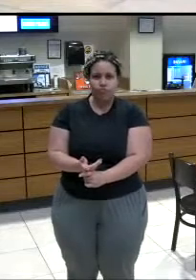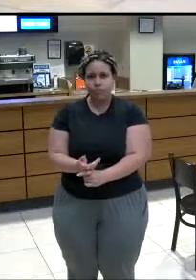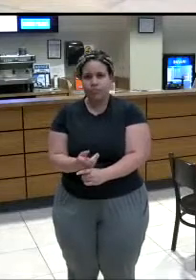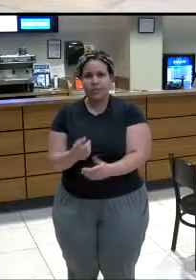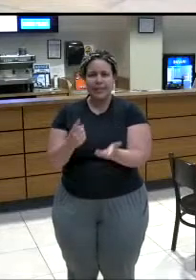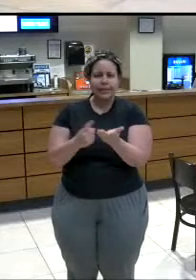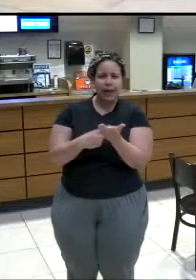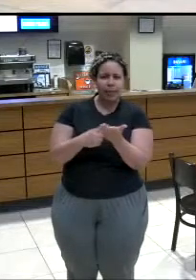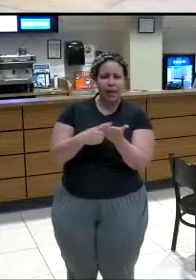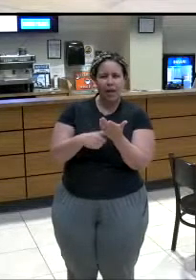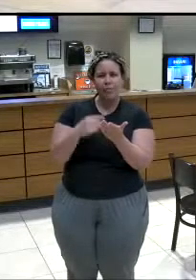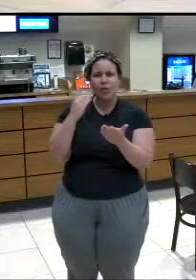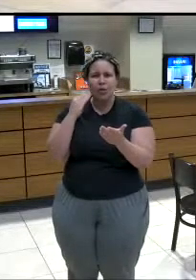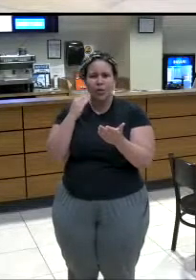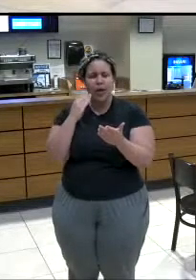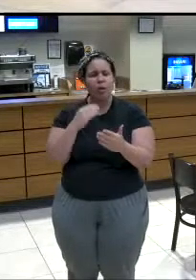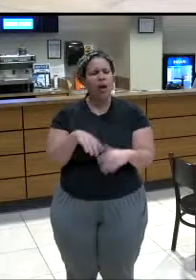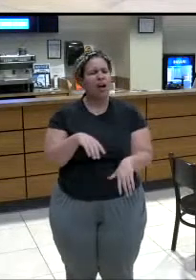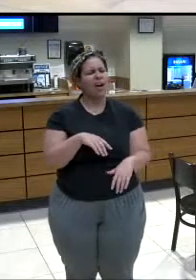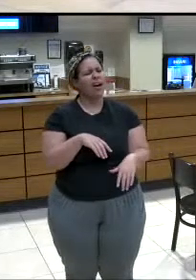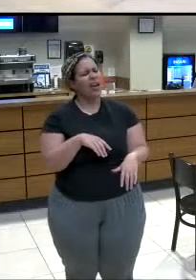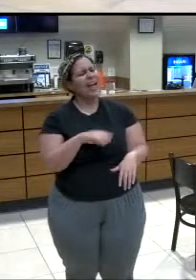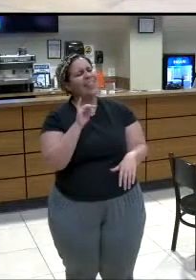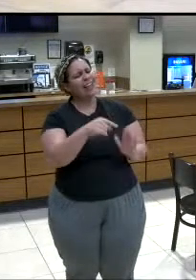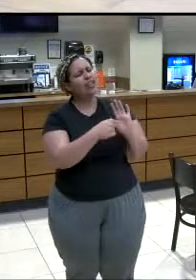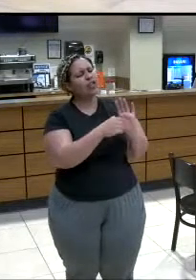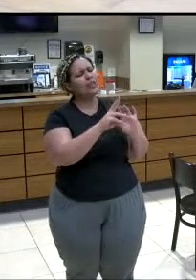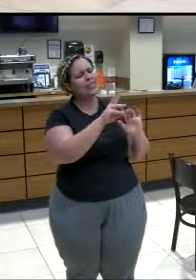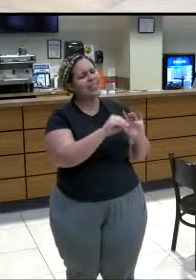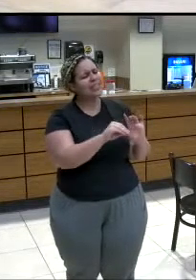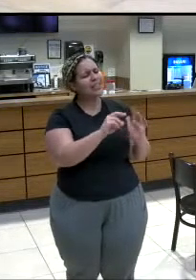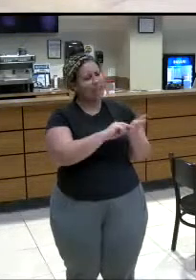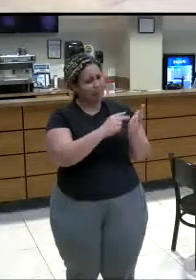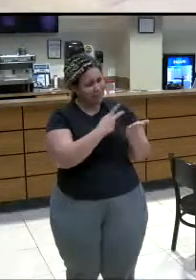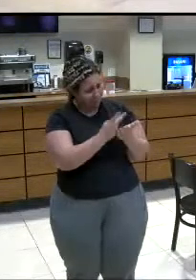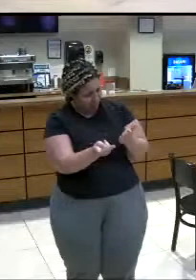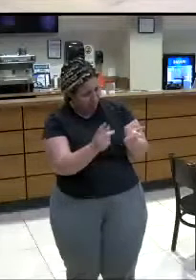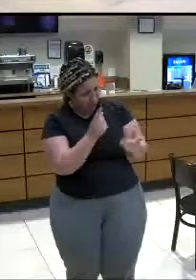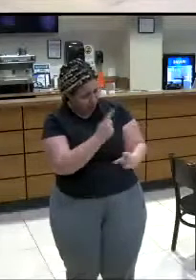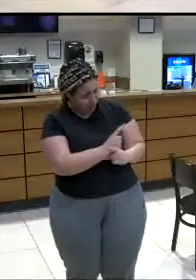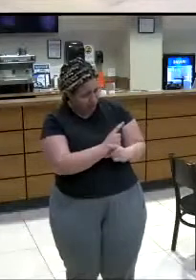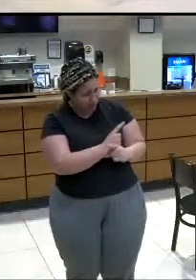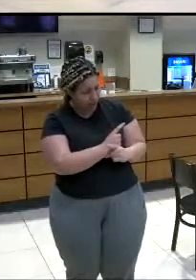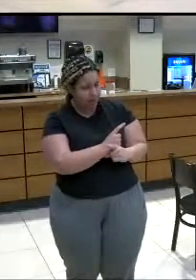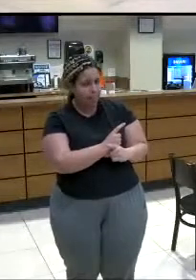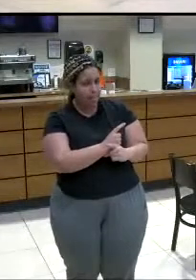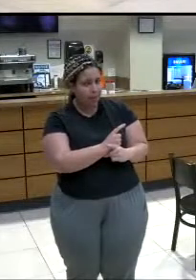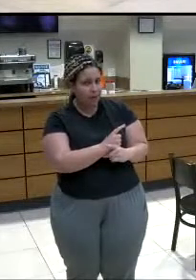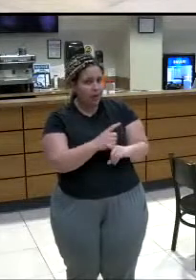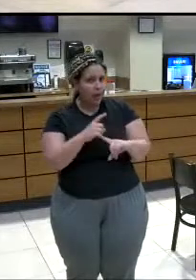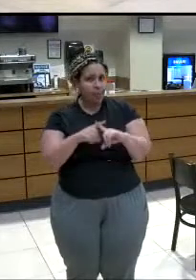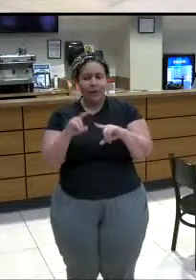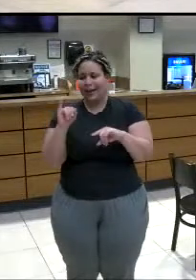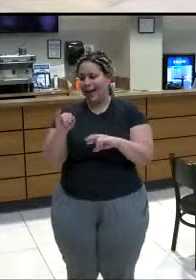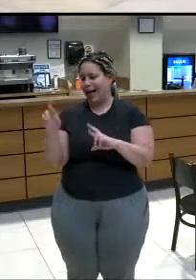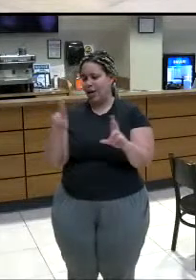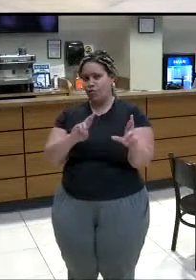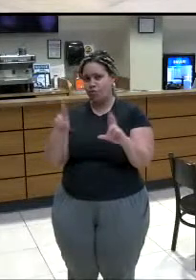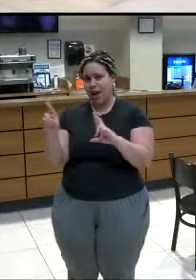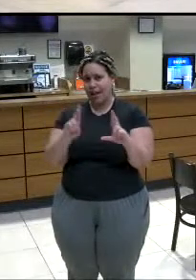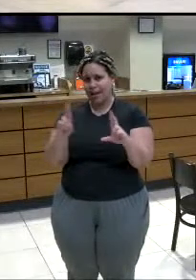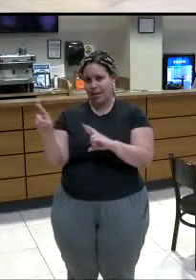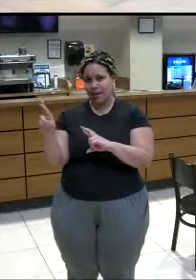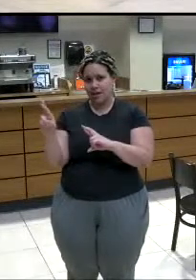rub between, I see a 60 and in my mind that means F, but really in the way that an assessment like iReady or